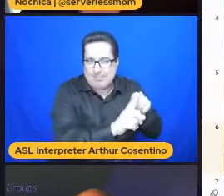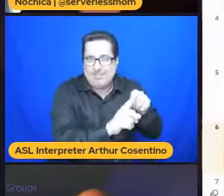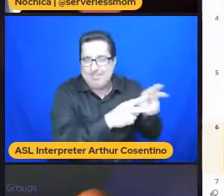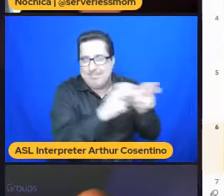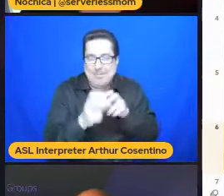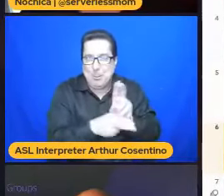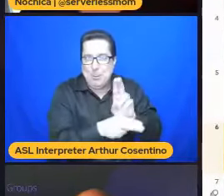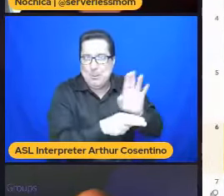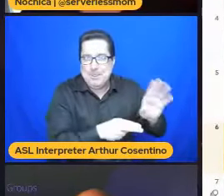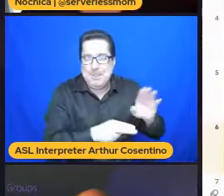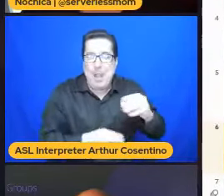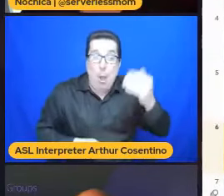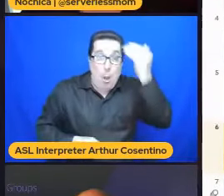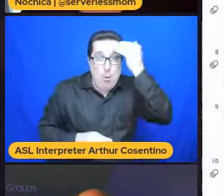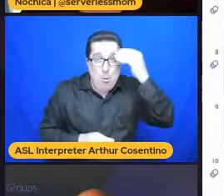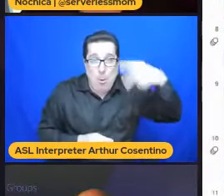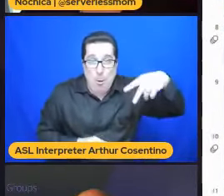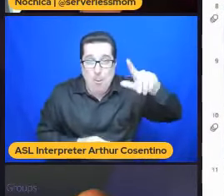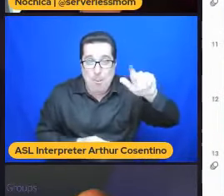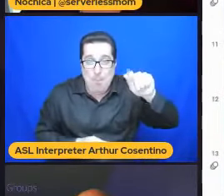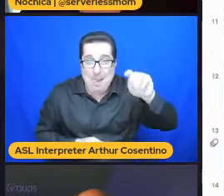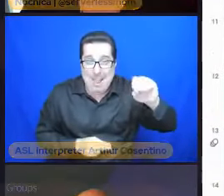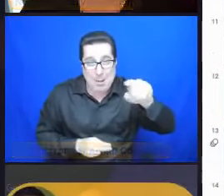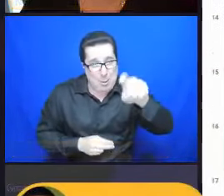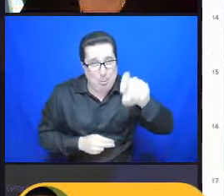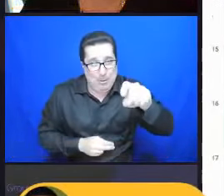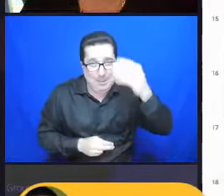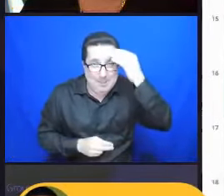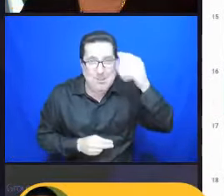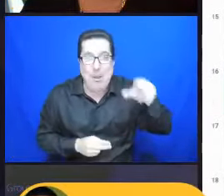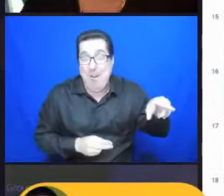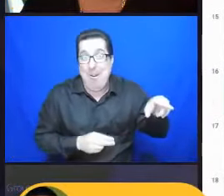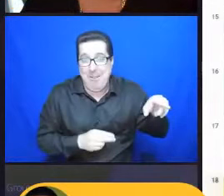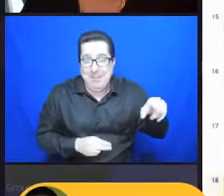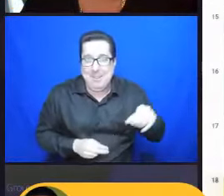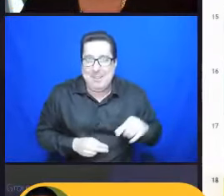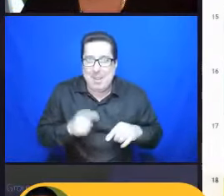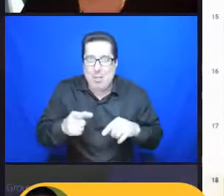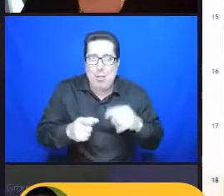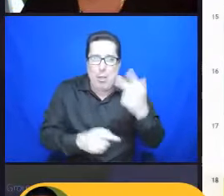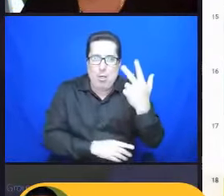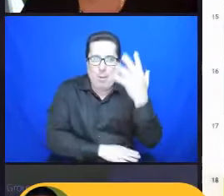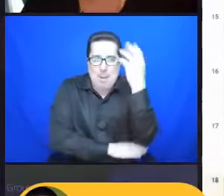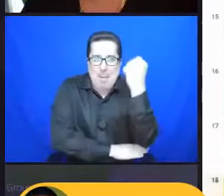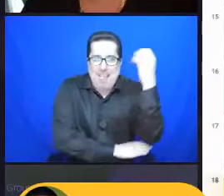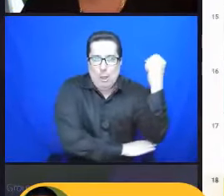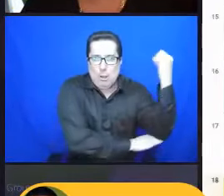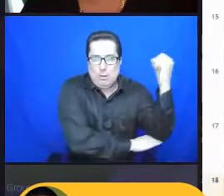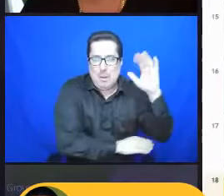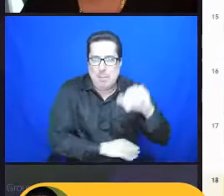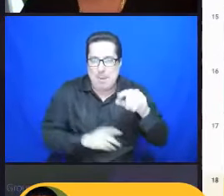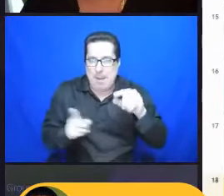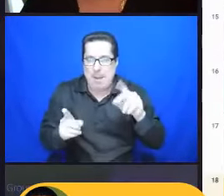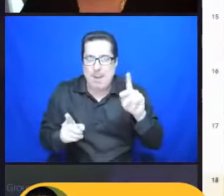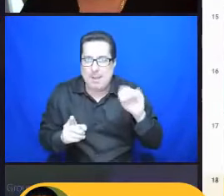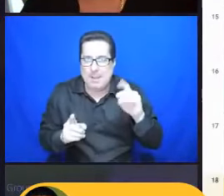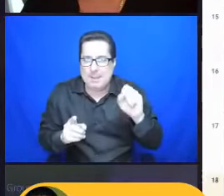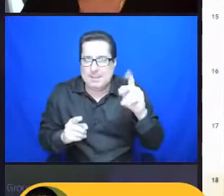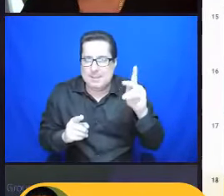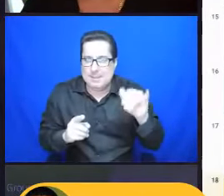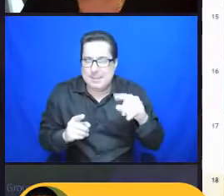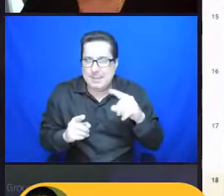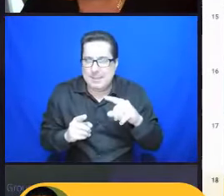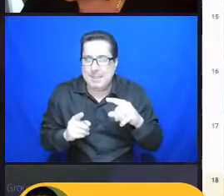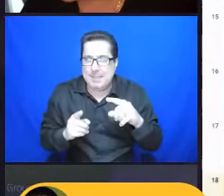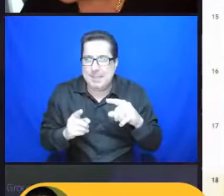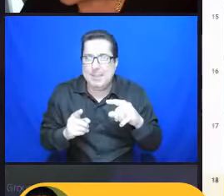no, the Plato one. I didn't have a picture of Plato. But this here is Three Pillars by Kandinsky. There's a question from Kyle